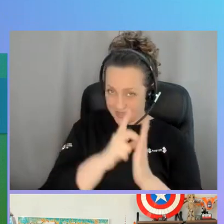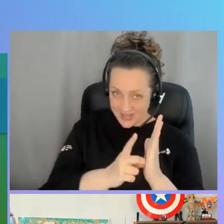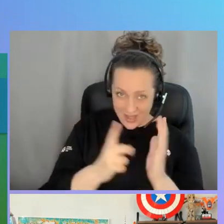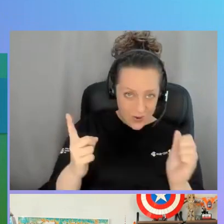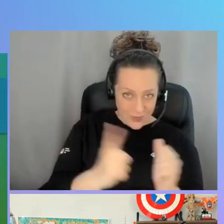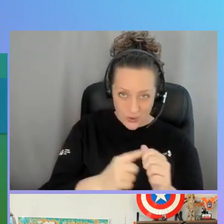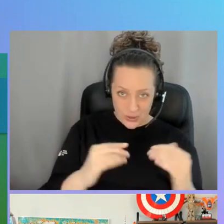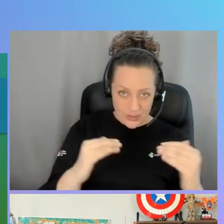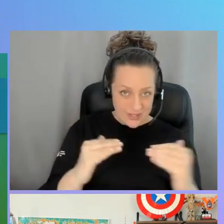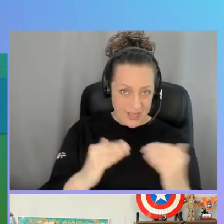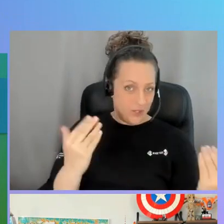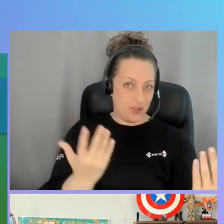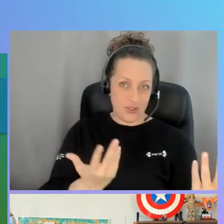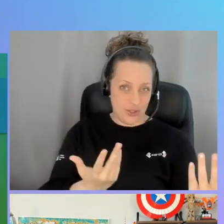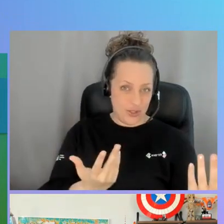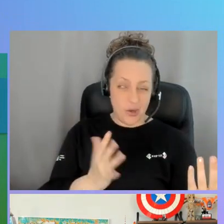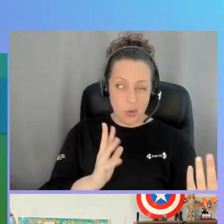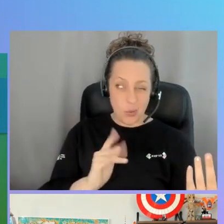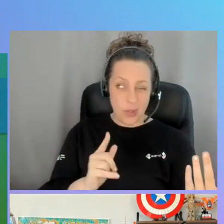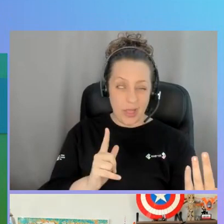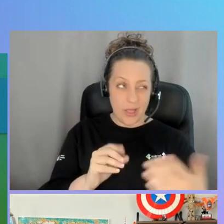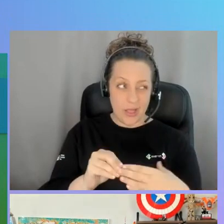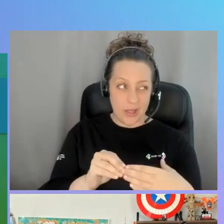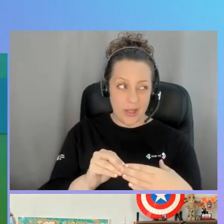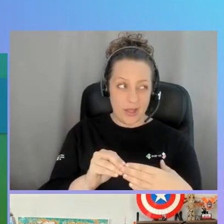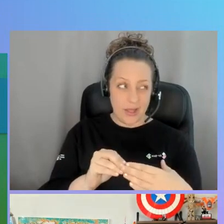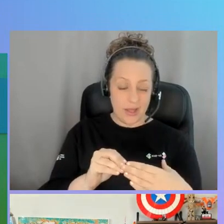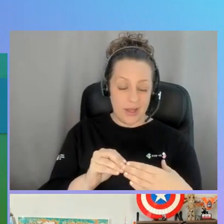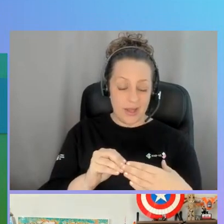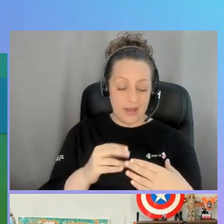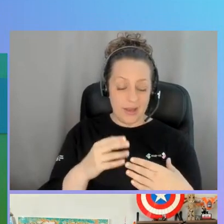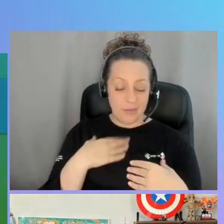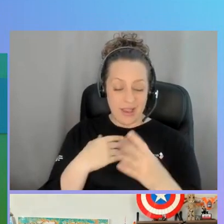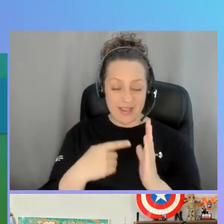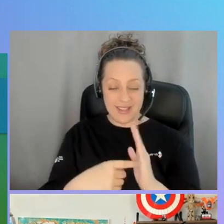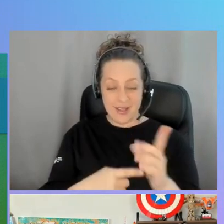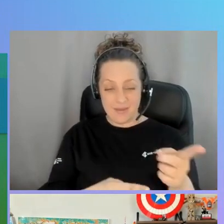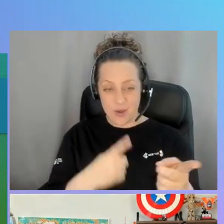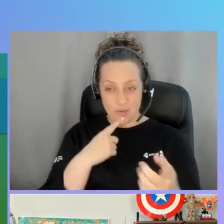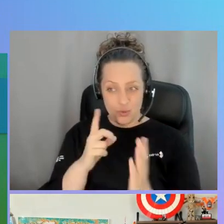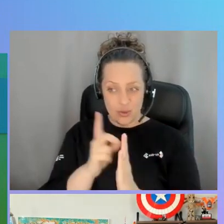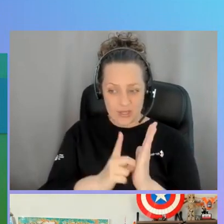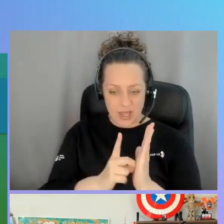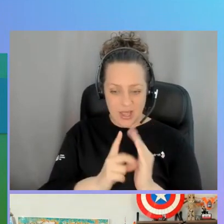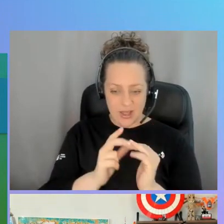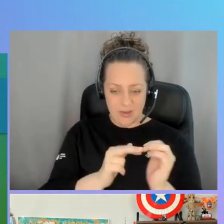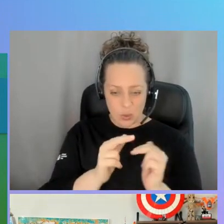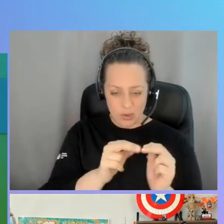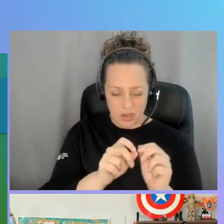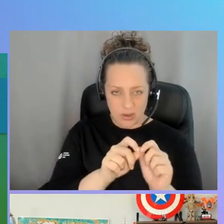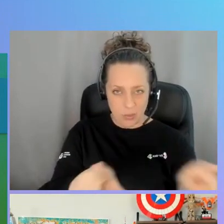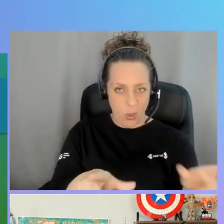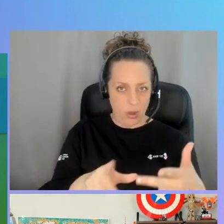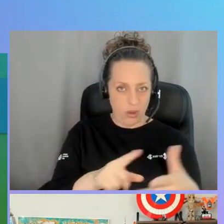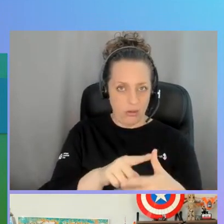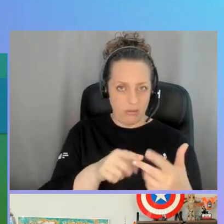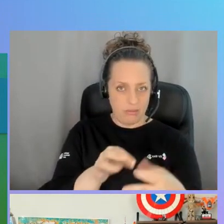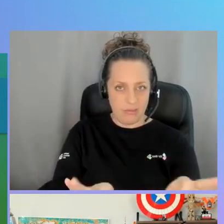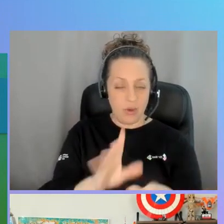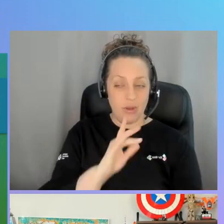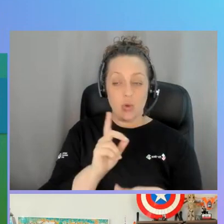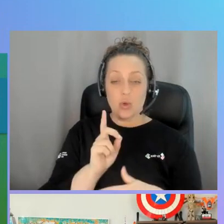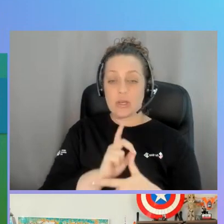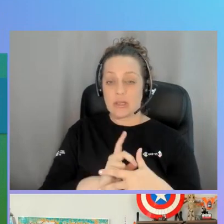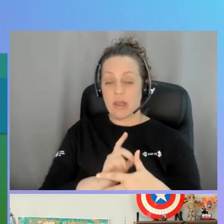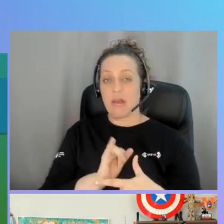first stage. Well, at least in this basic example here, right? Like you design and then you build and you deploy. If you can design it out of